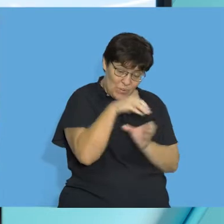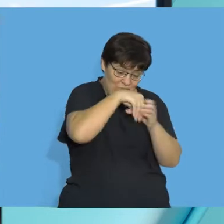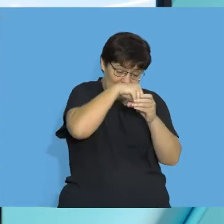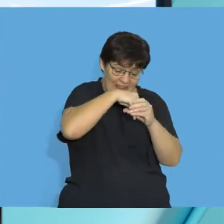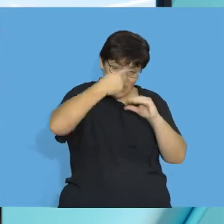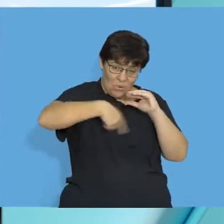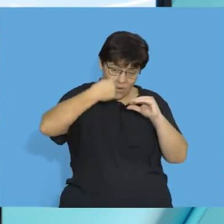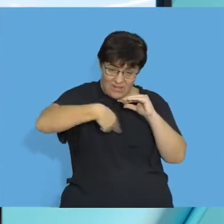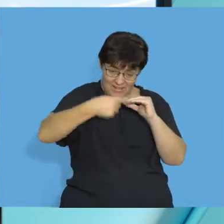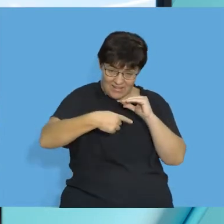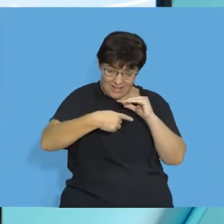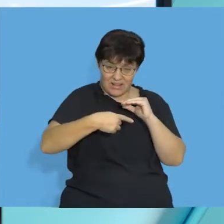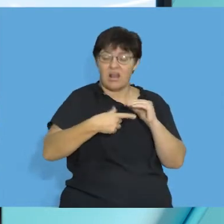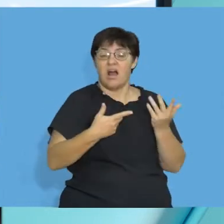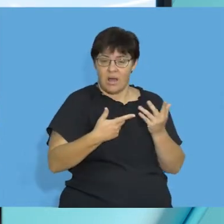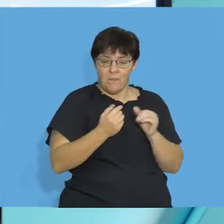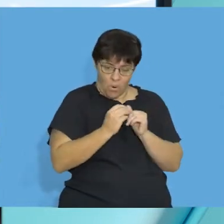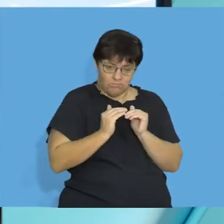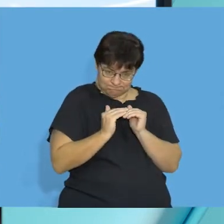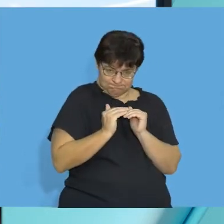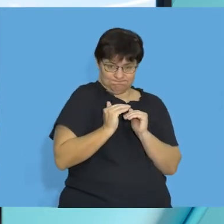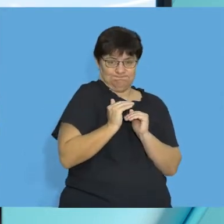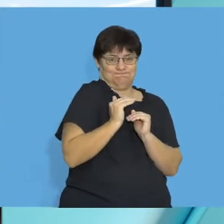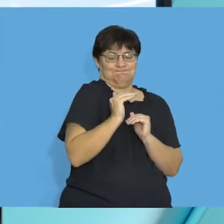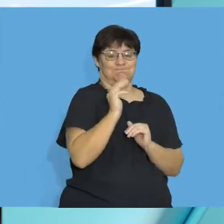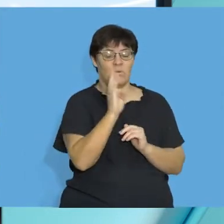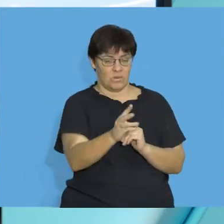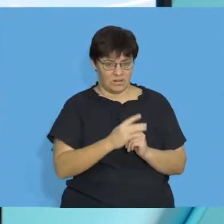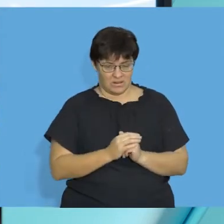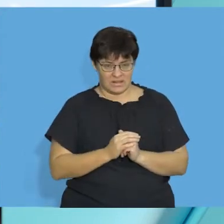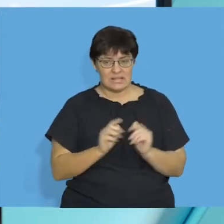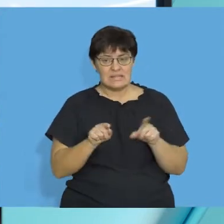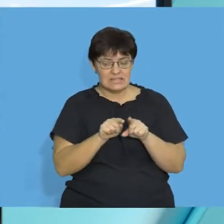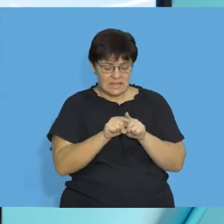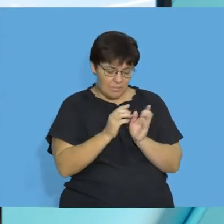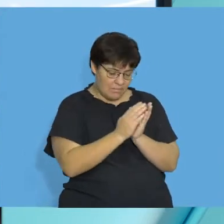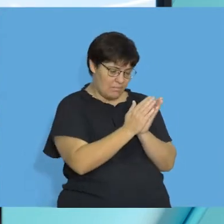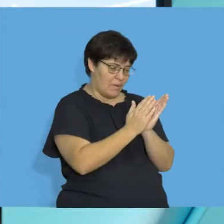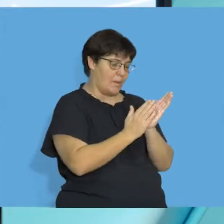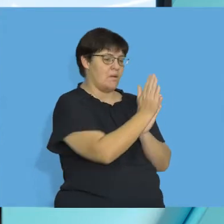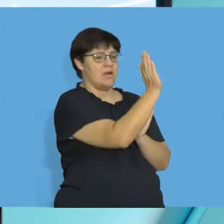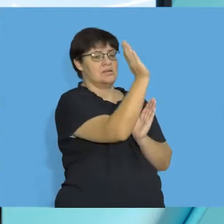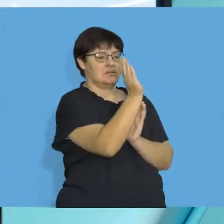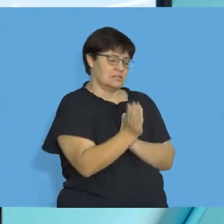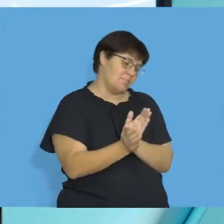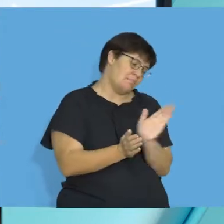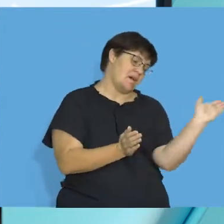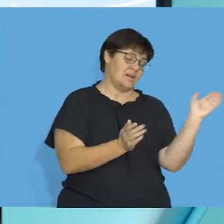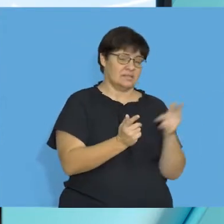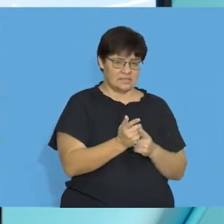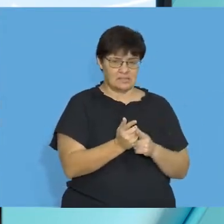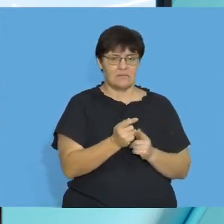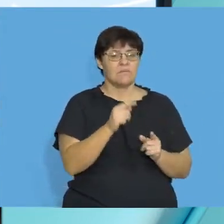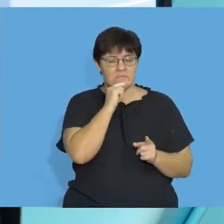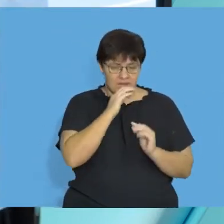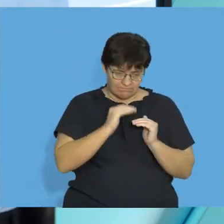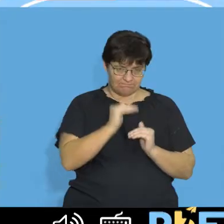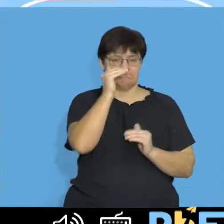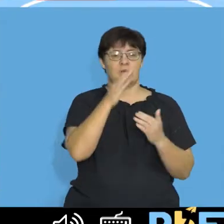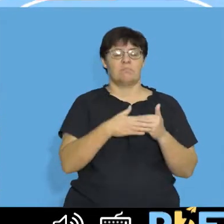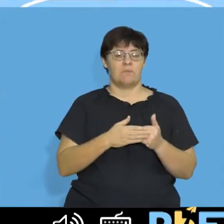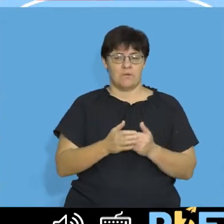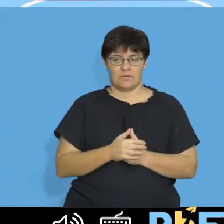coil, that magnetic flux is going to increase. And even the ones that are cutting past the wires of the coil, they will increase here.